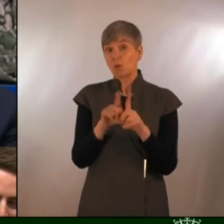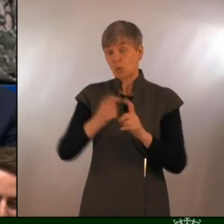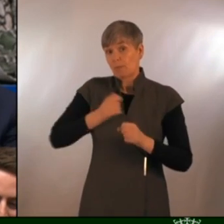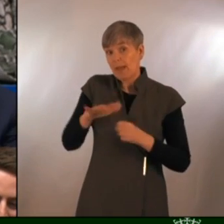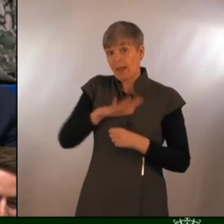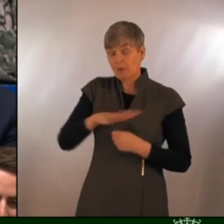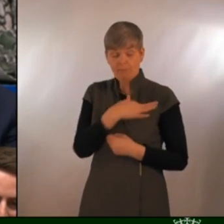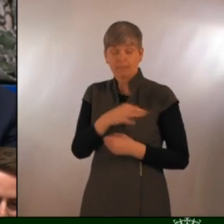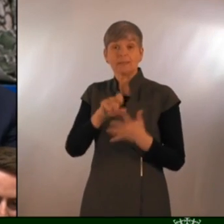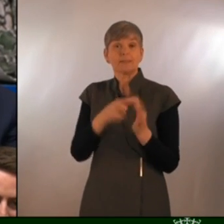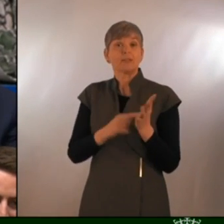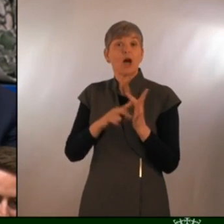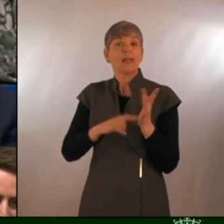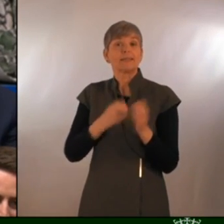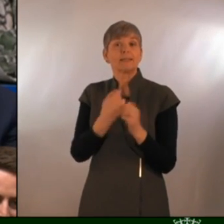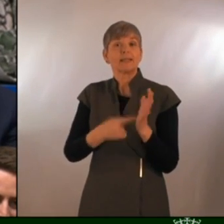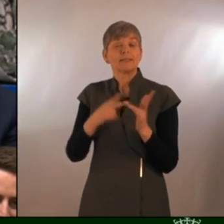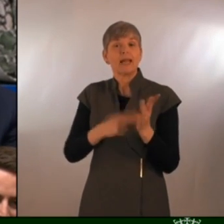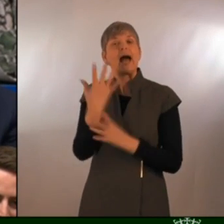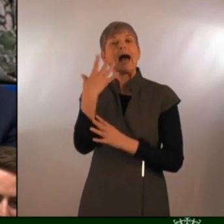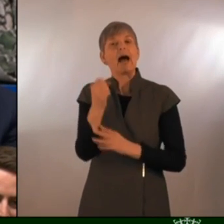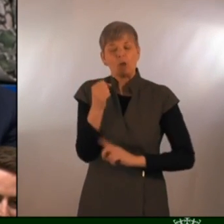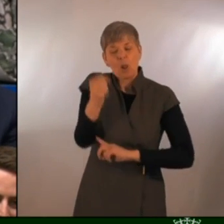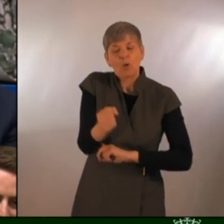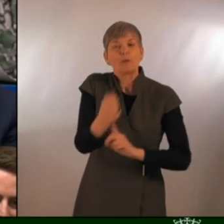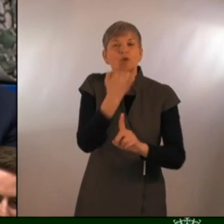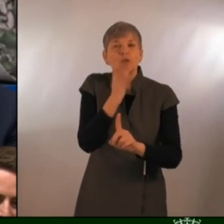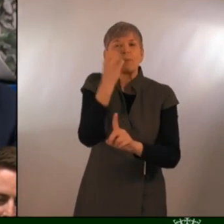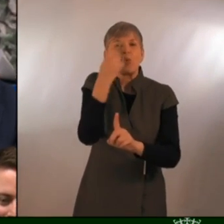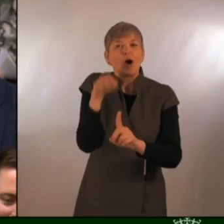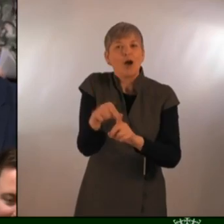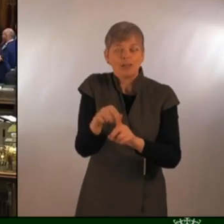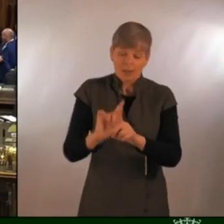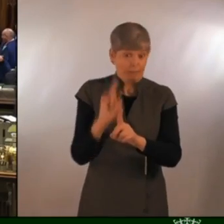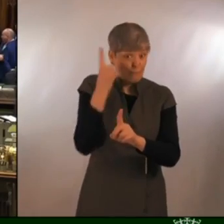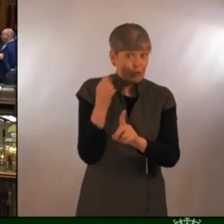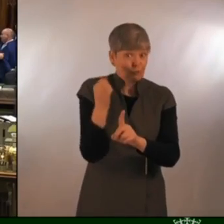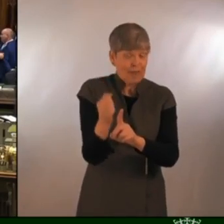passenger steam engine, from Darlington, where she has resided for over 160 years?